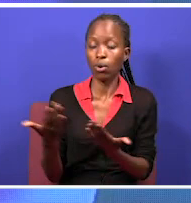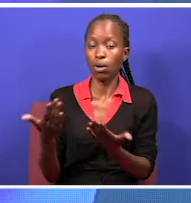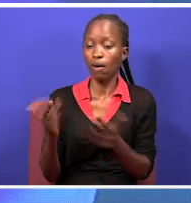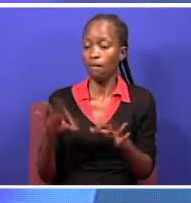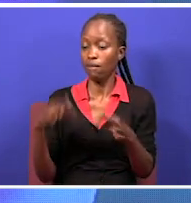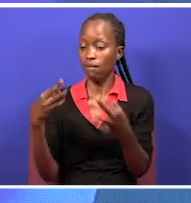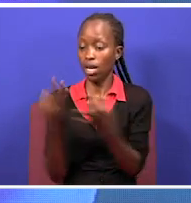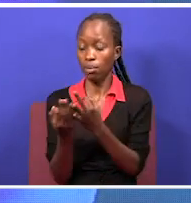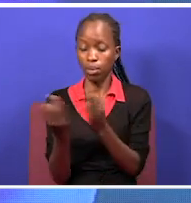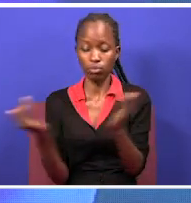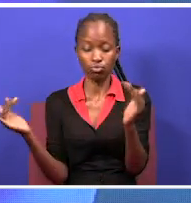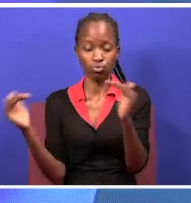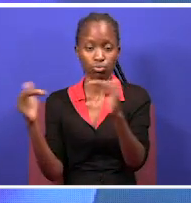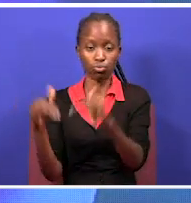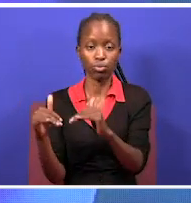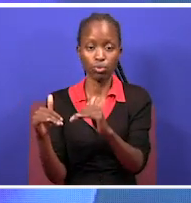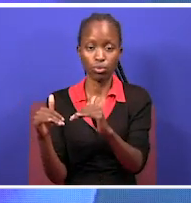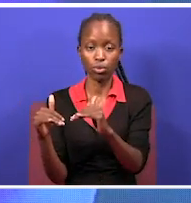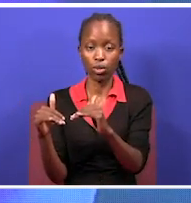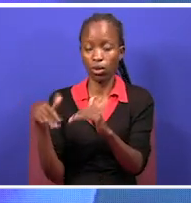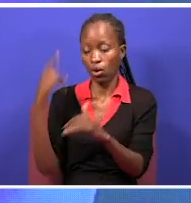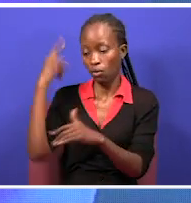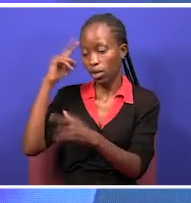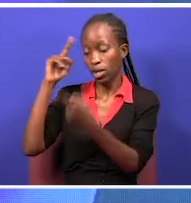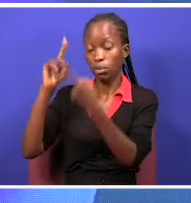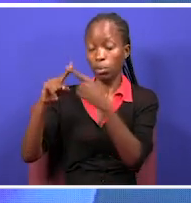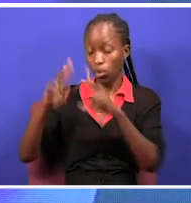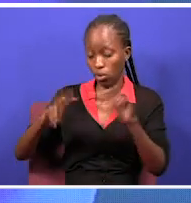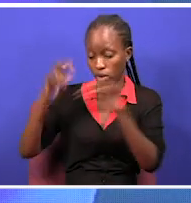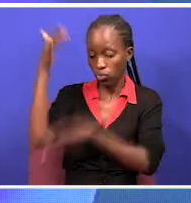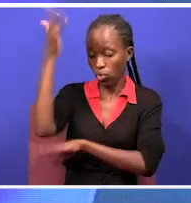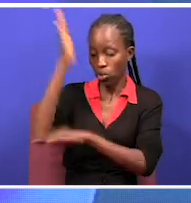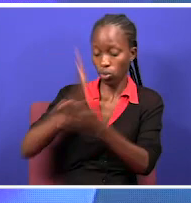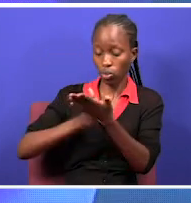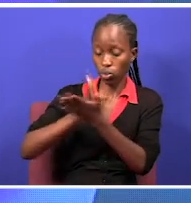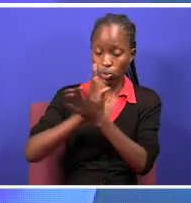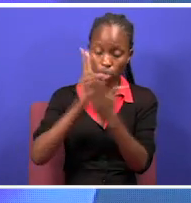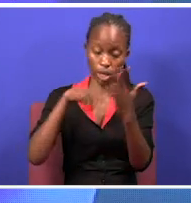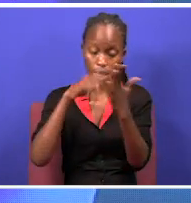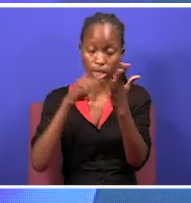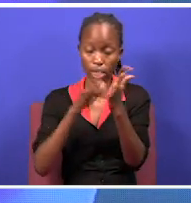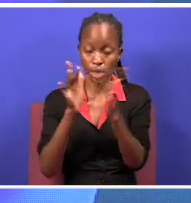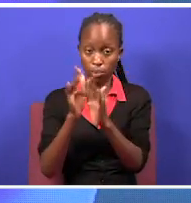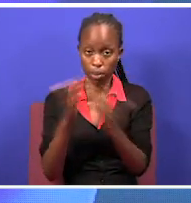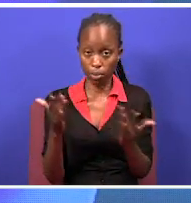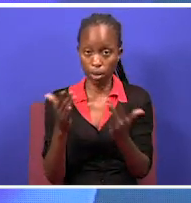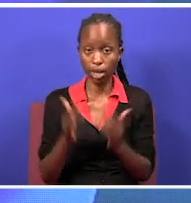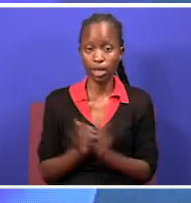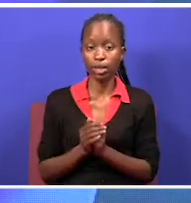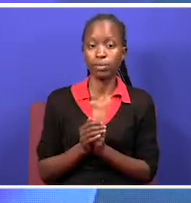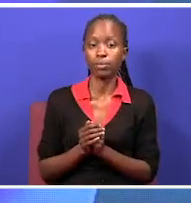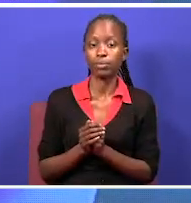together with the sole purpose of seeking God through the reading of the word, that's the Bible,